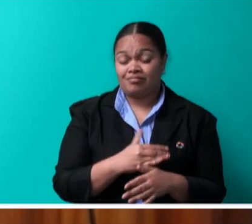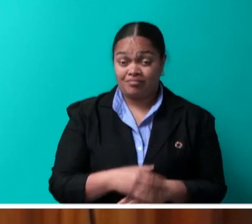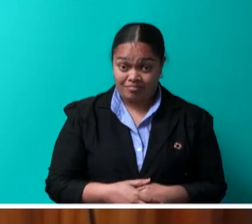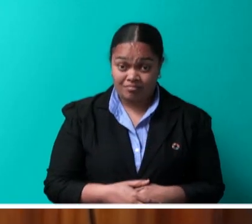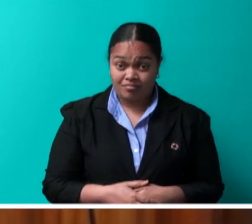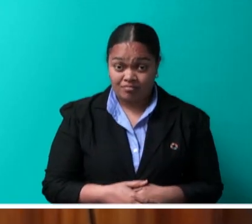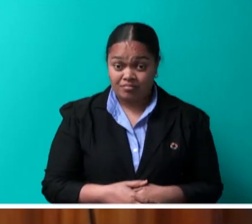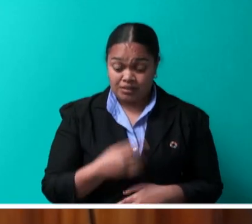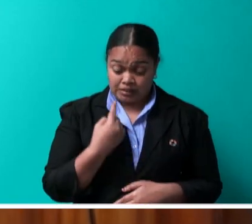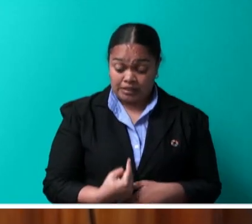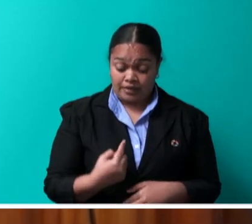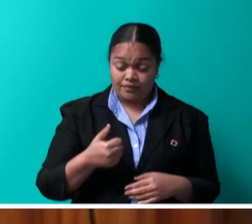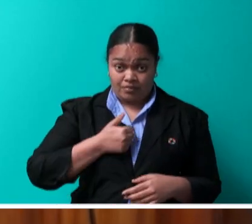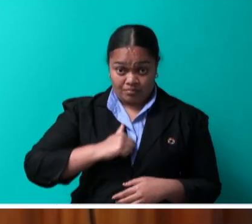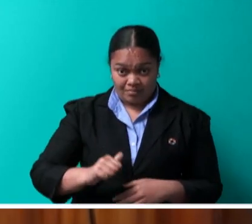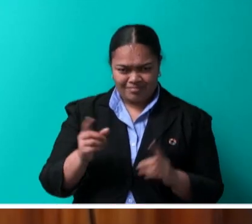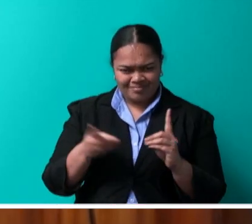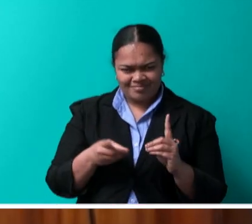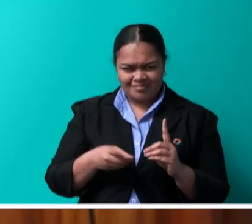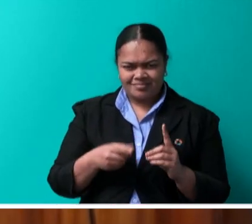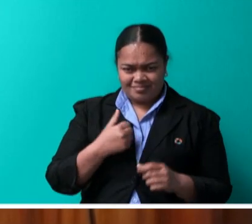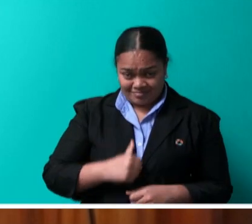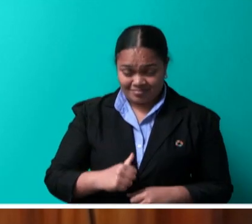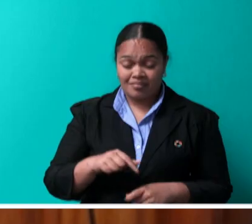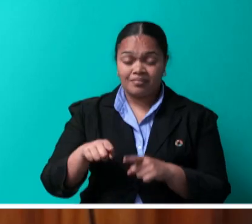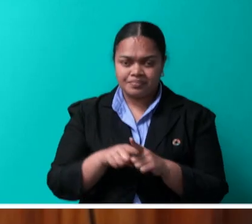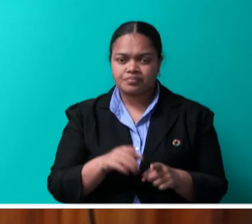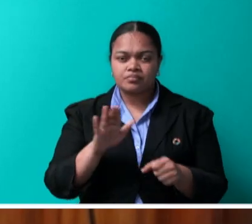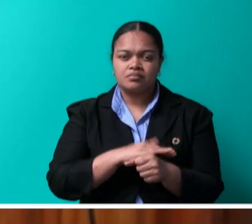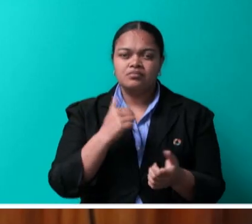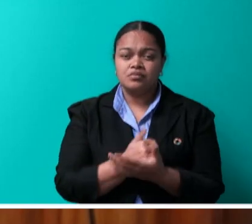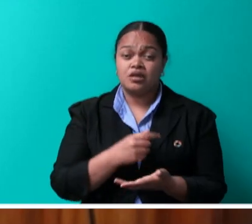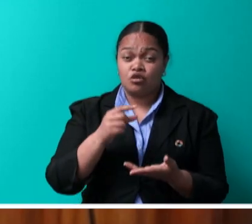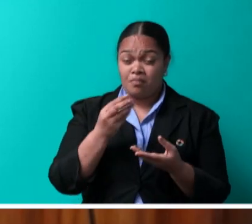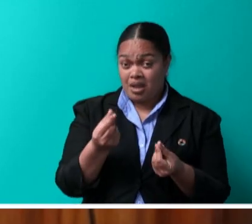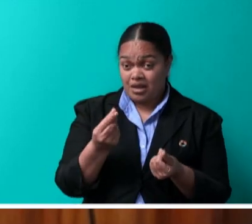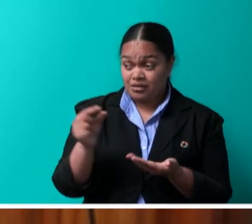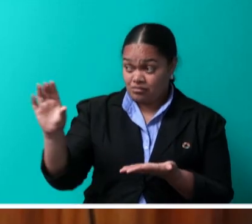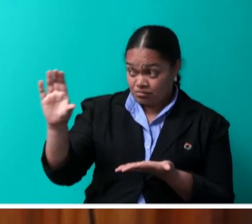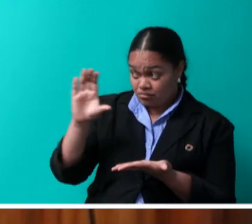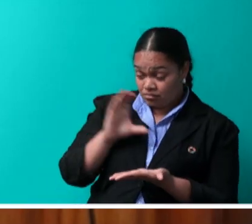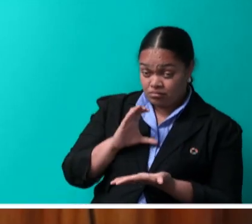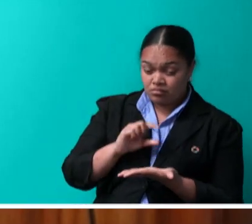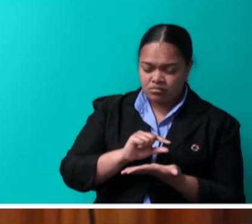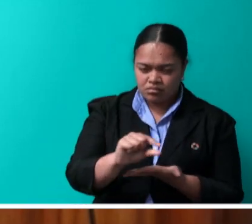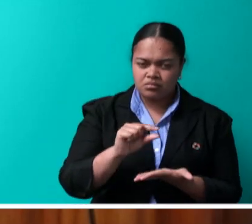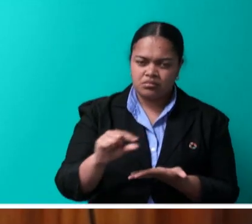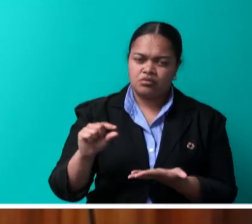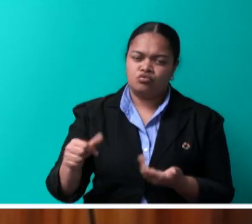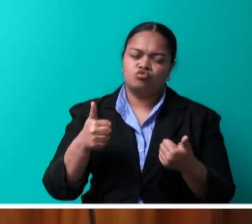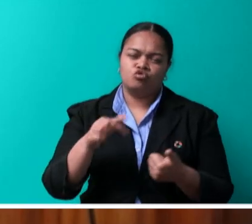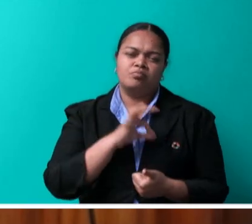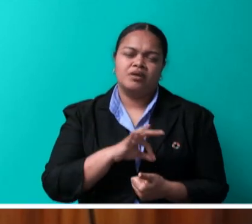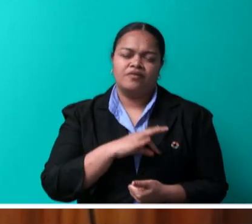discipline does not mean reducing services. It means ensuring every dollar entrusted to government delivers the greatest benefit to